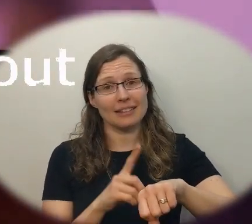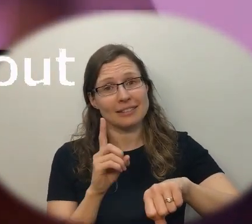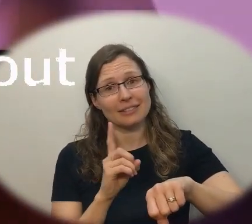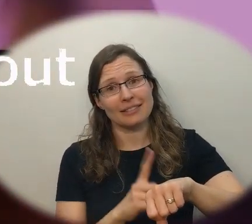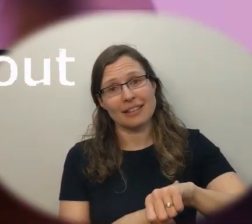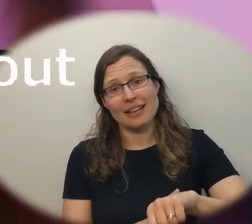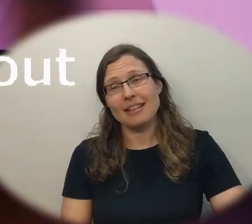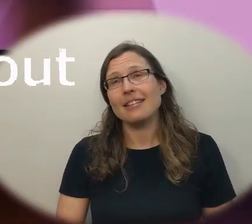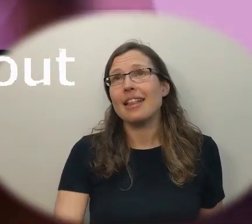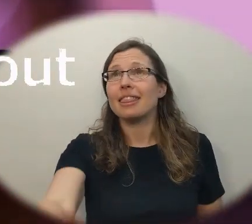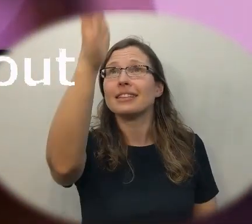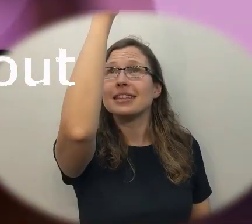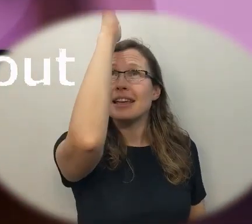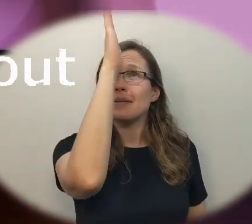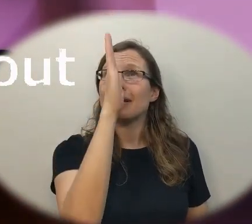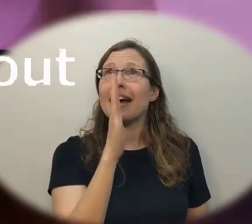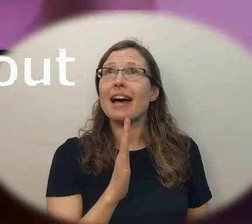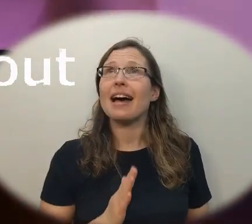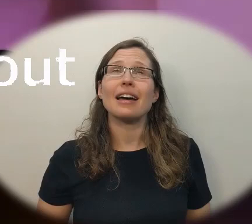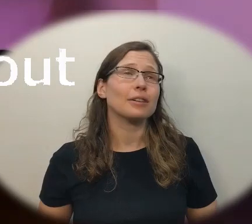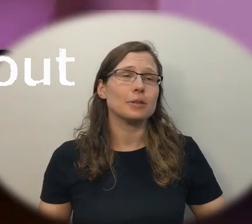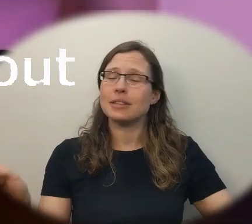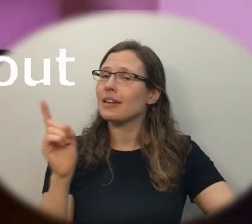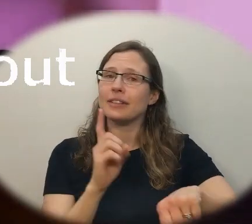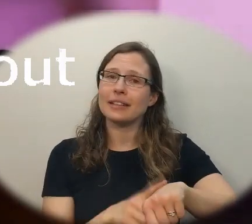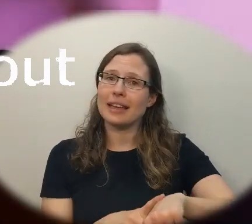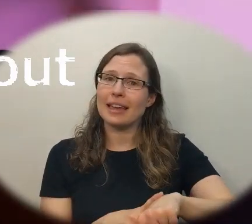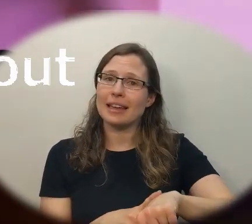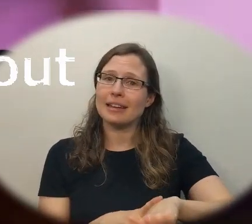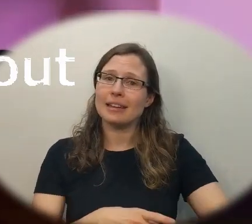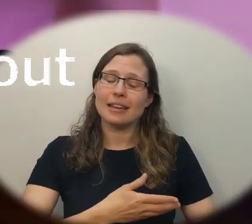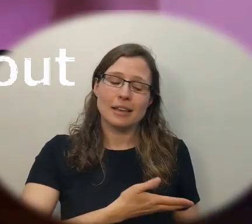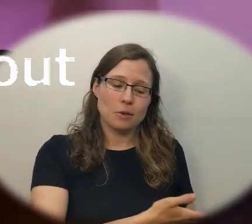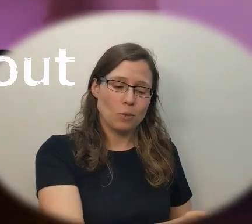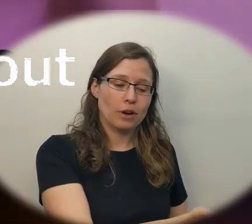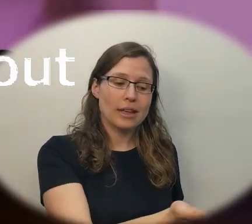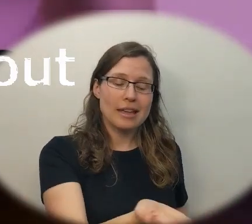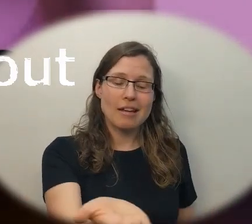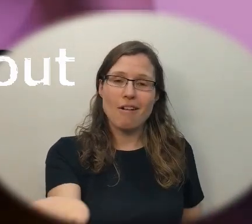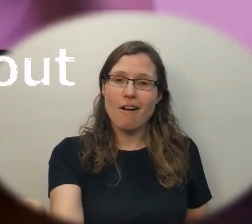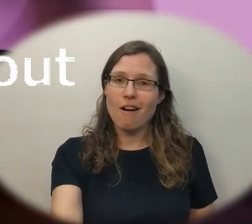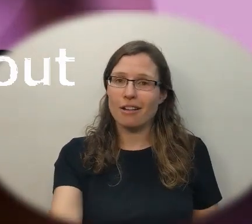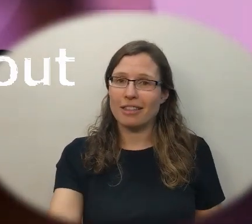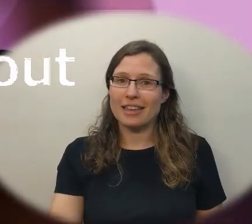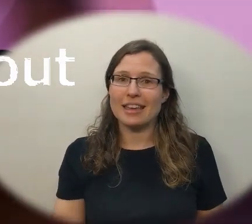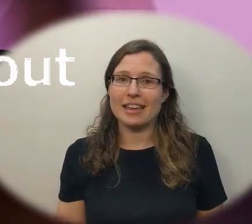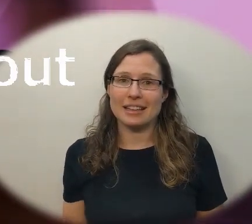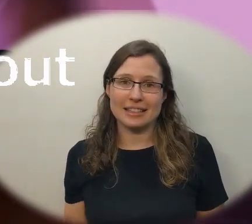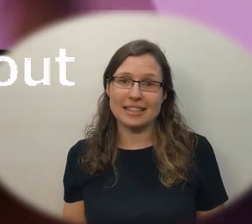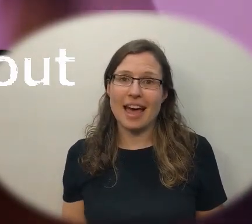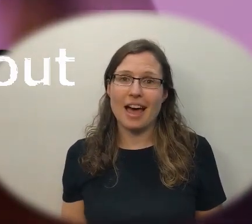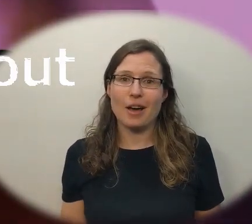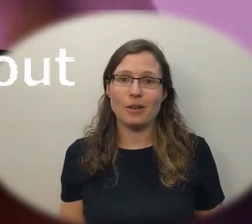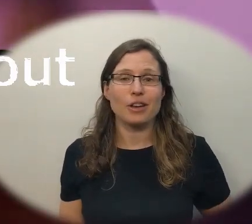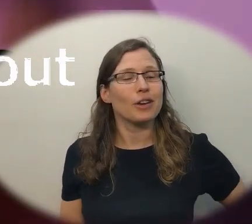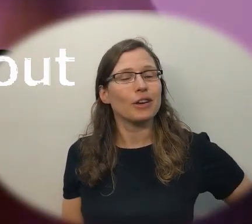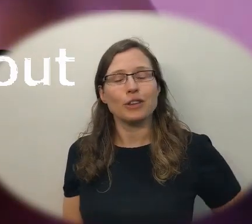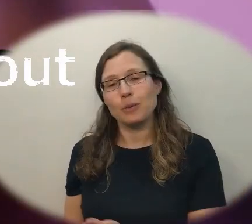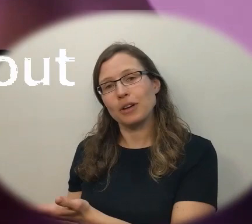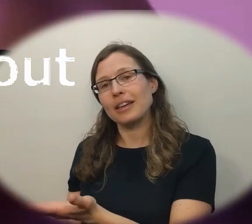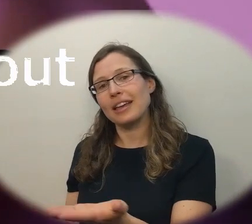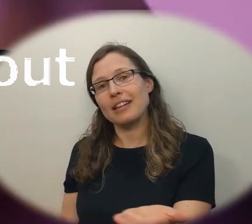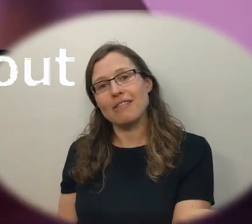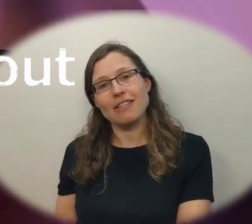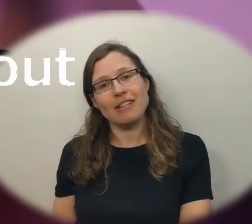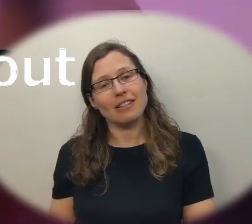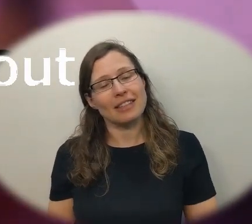waiting. The same God who's never late is working all things out.